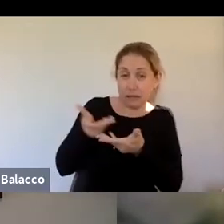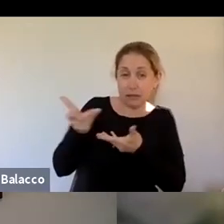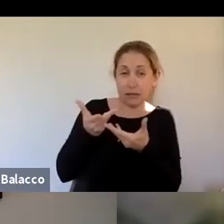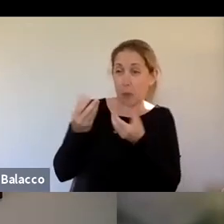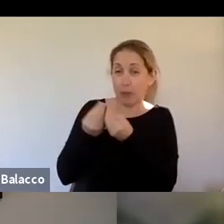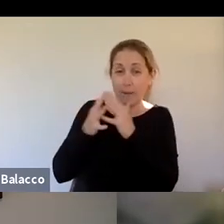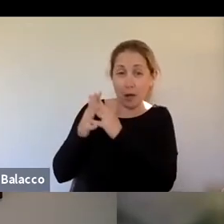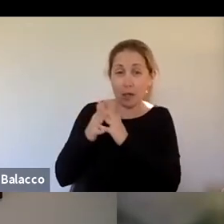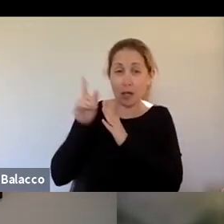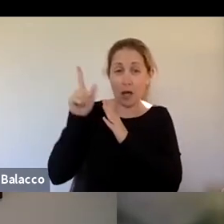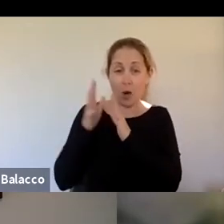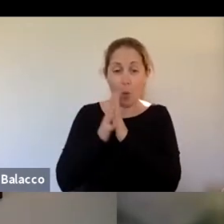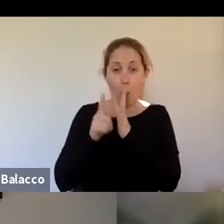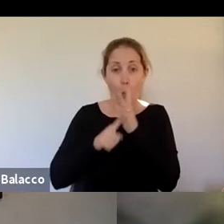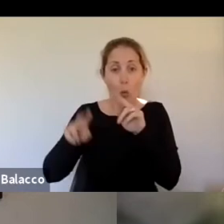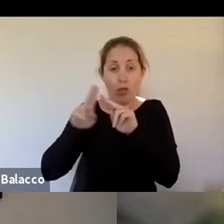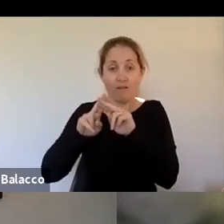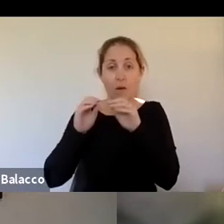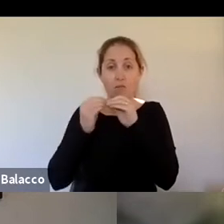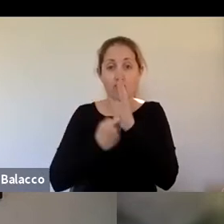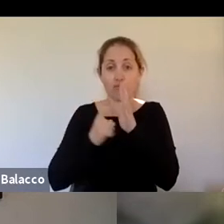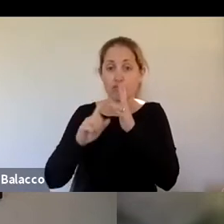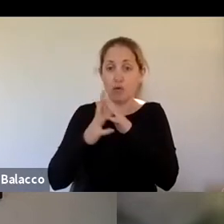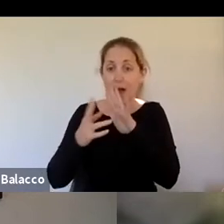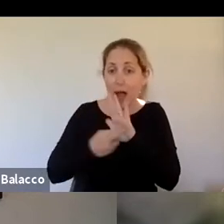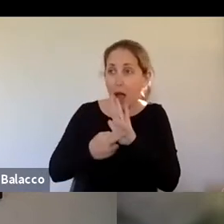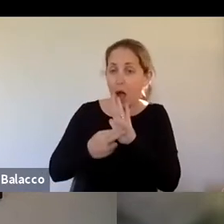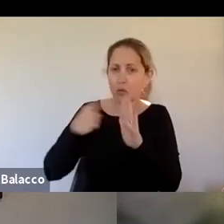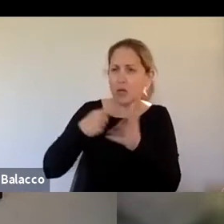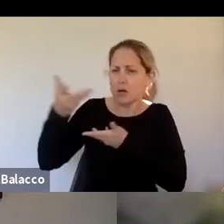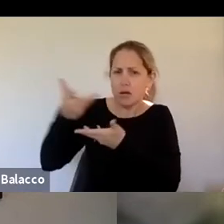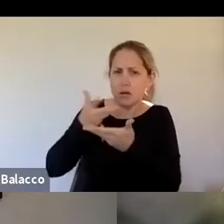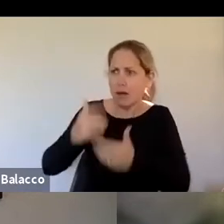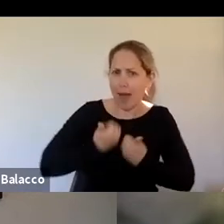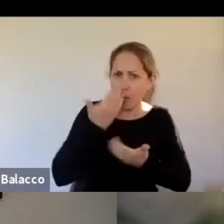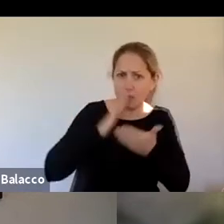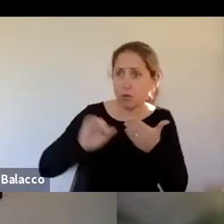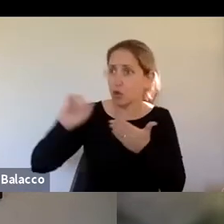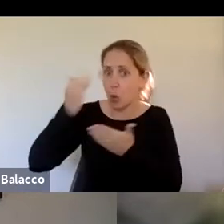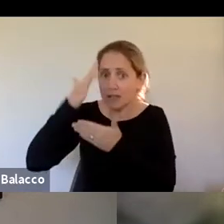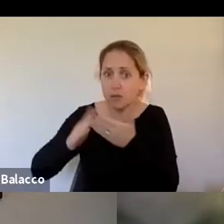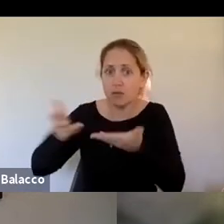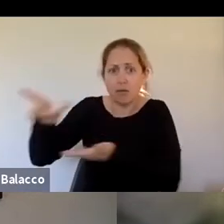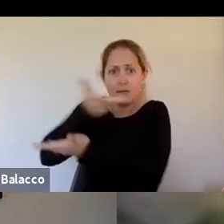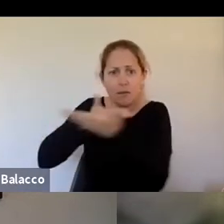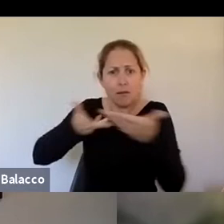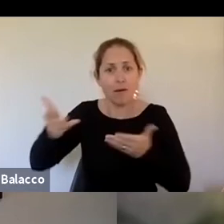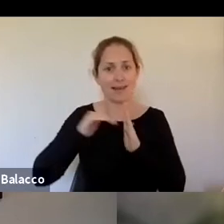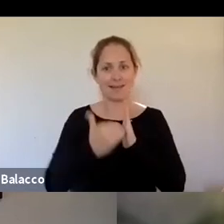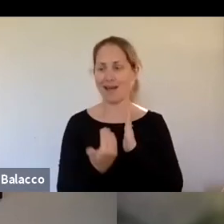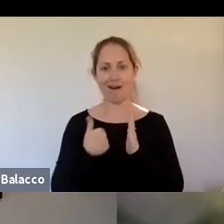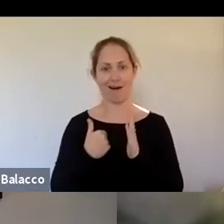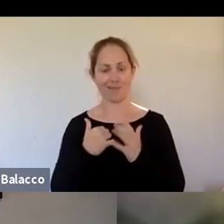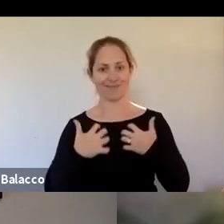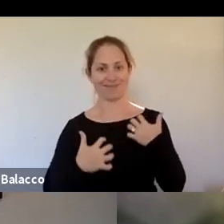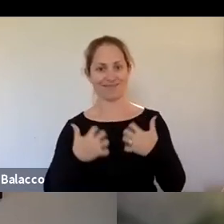about the benefits of comparing and contrasting our experiences. And today I'm really excited to get into a discussion with Alan